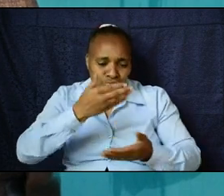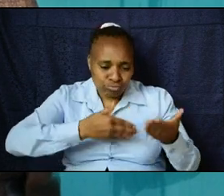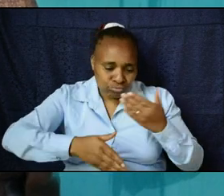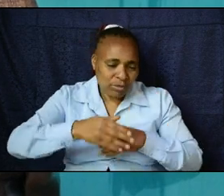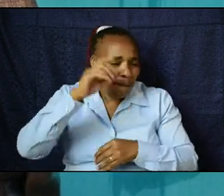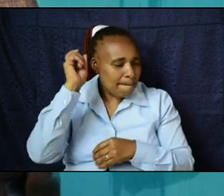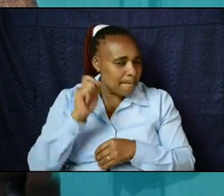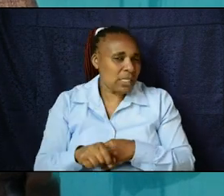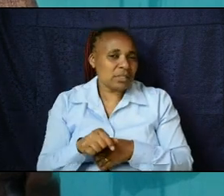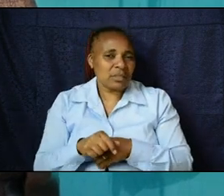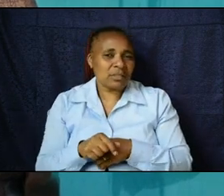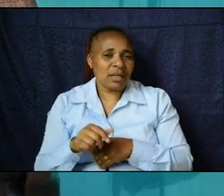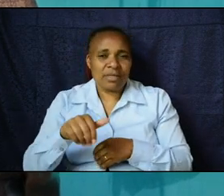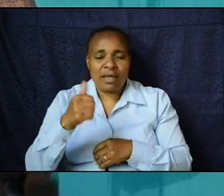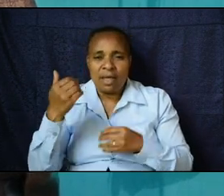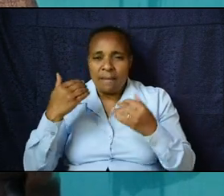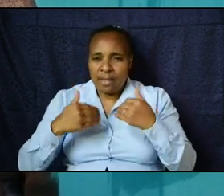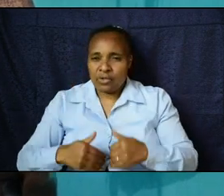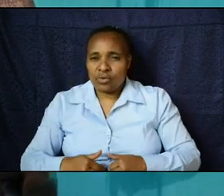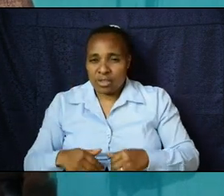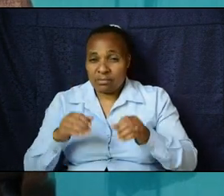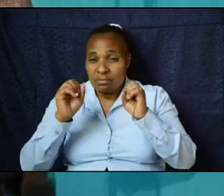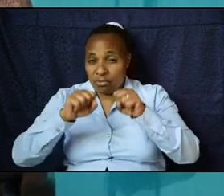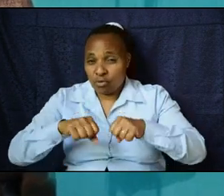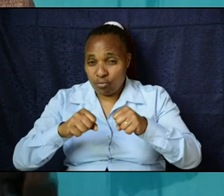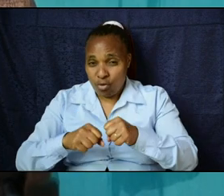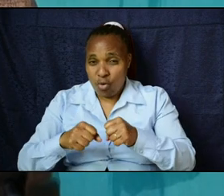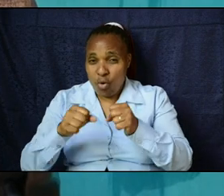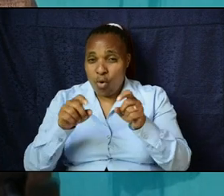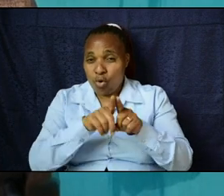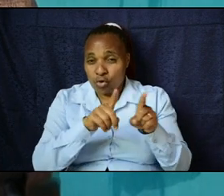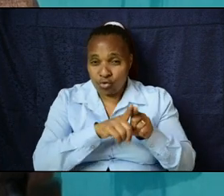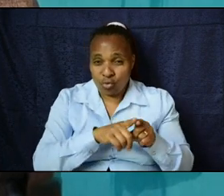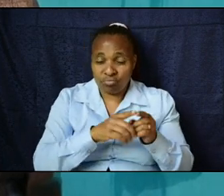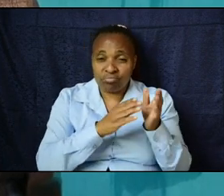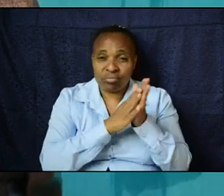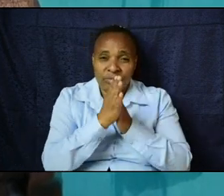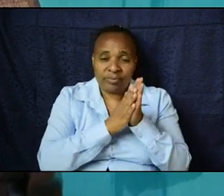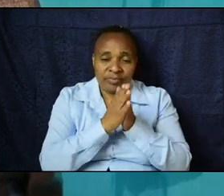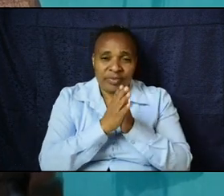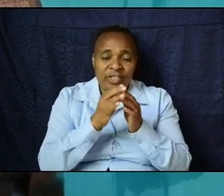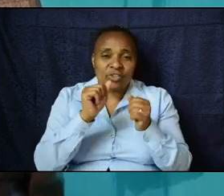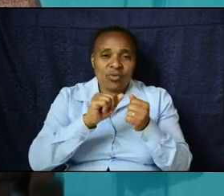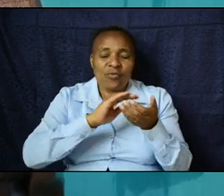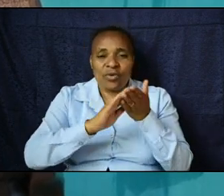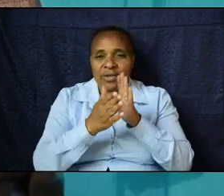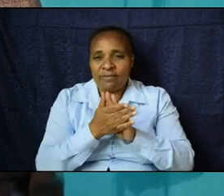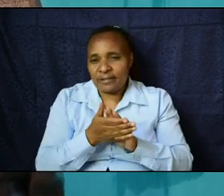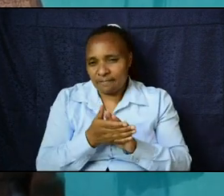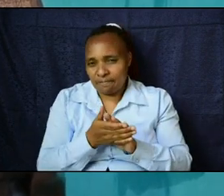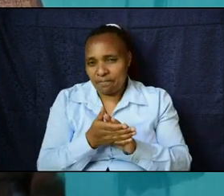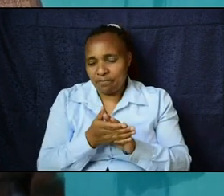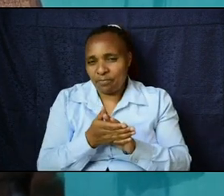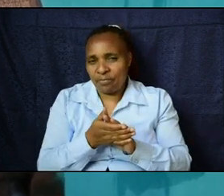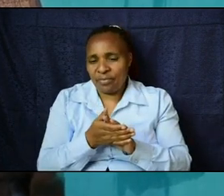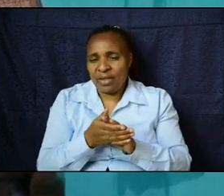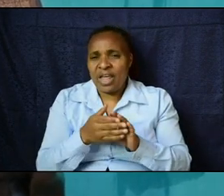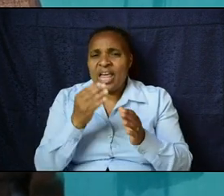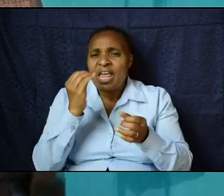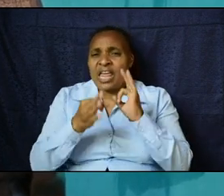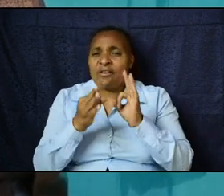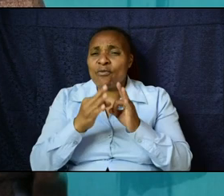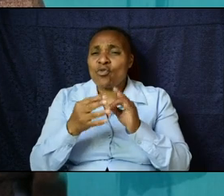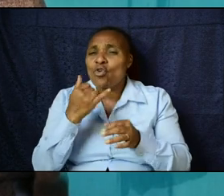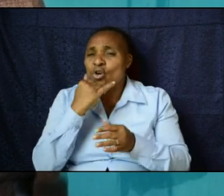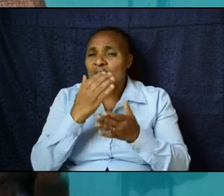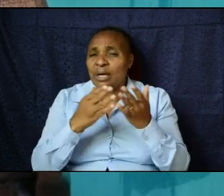be there so that the other person can also be motivated to forgive. So when you wrong somebody, be motivated to reconcile